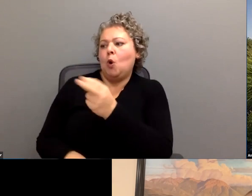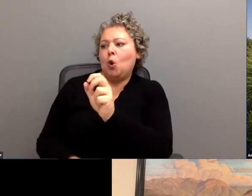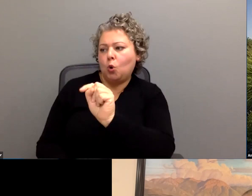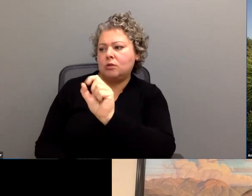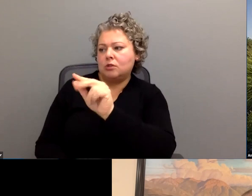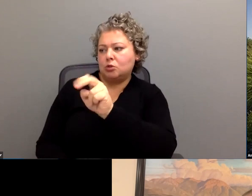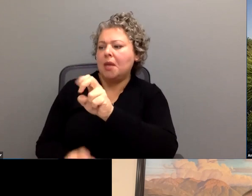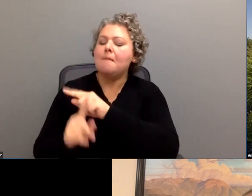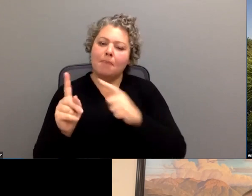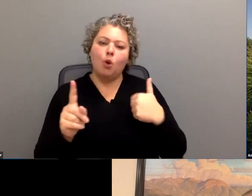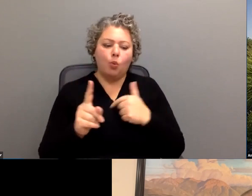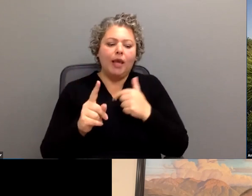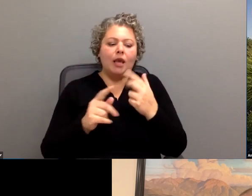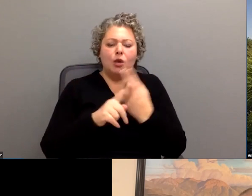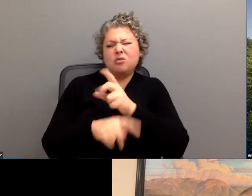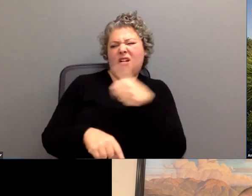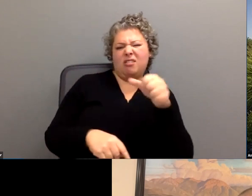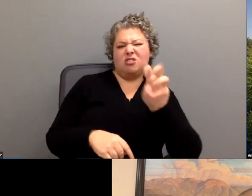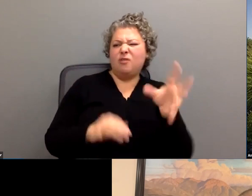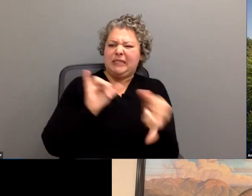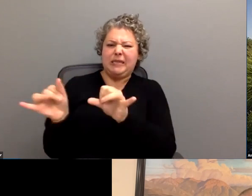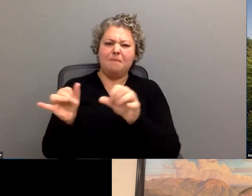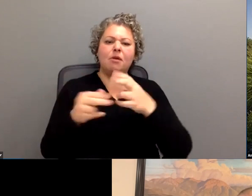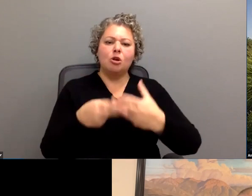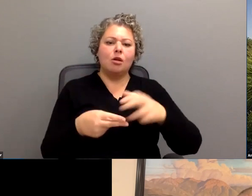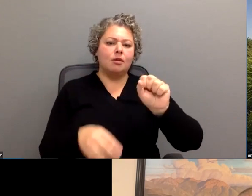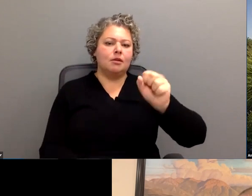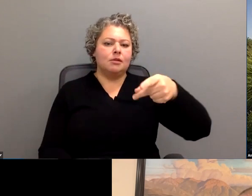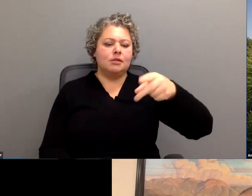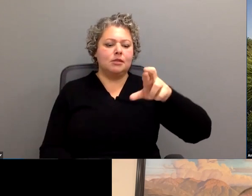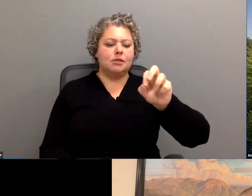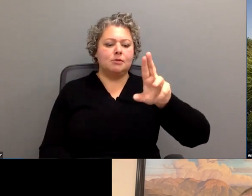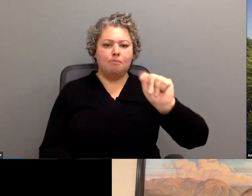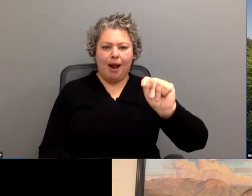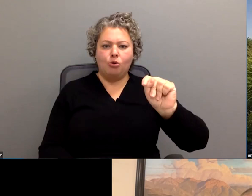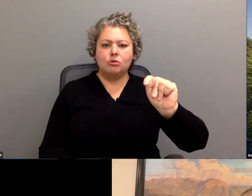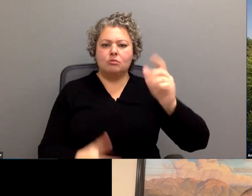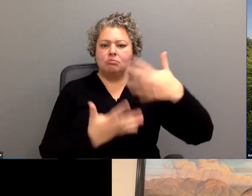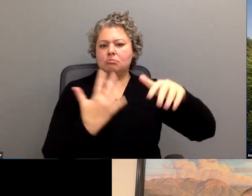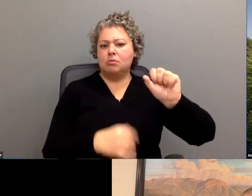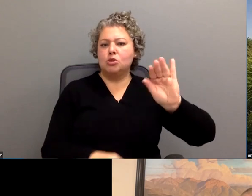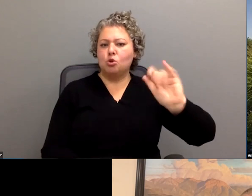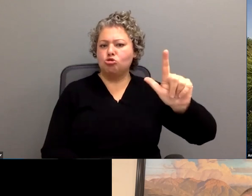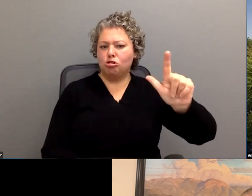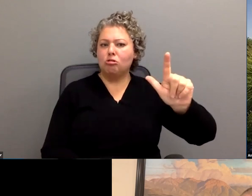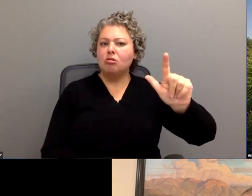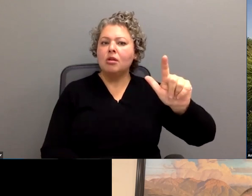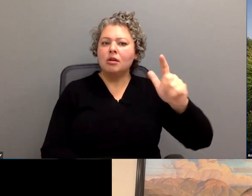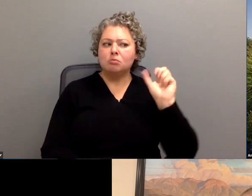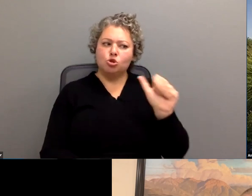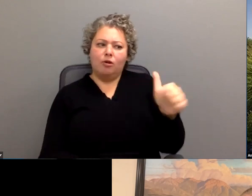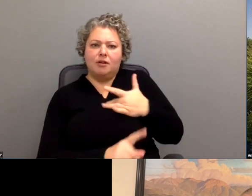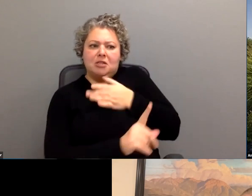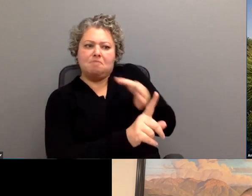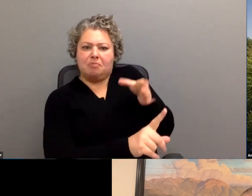Student Affairs has a Sprout Social account, and there is the option to add alt text when you're posting